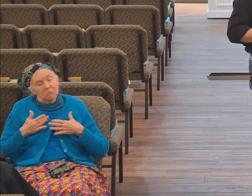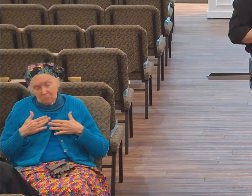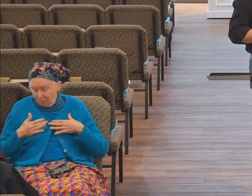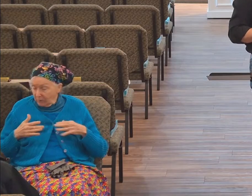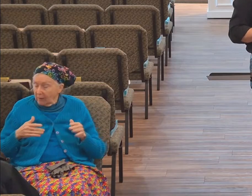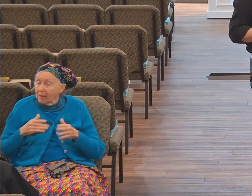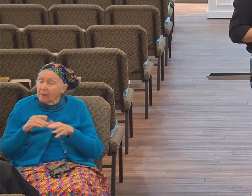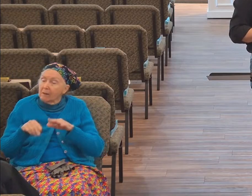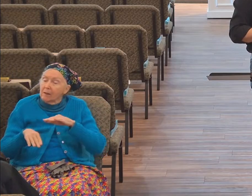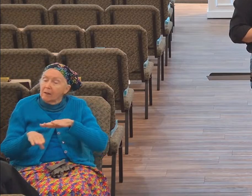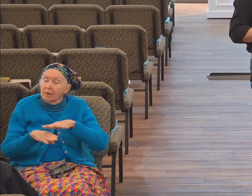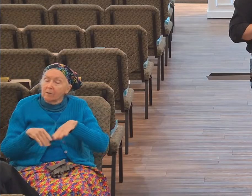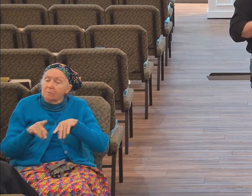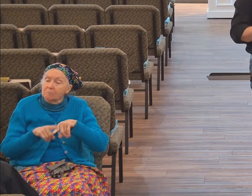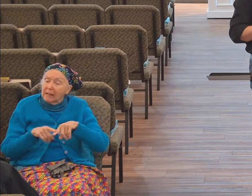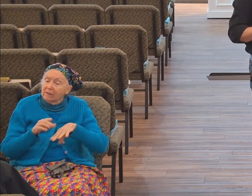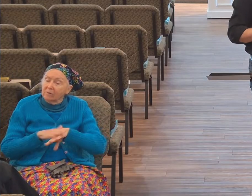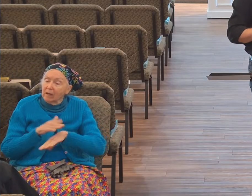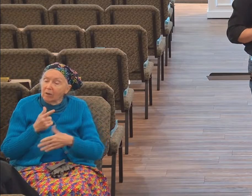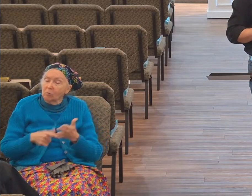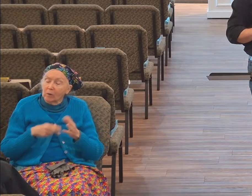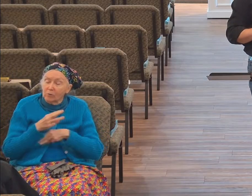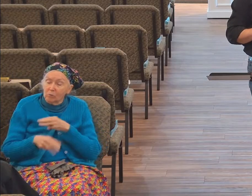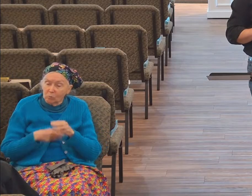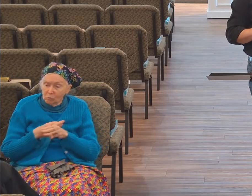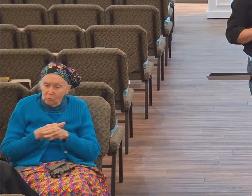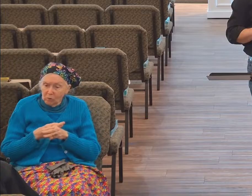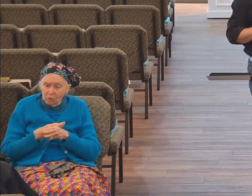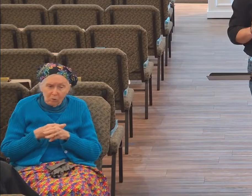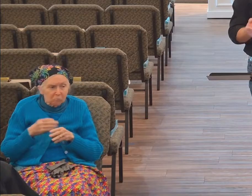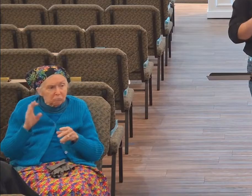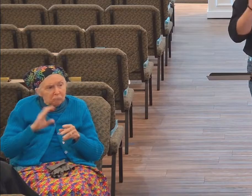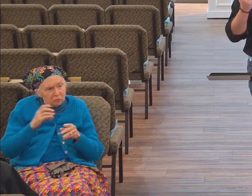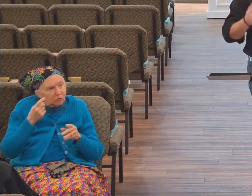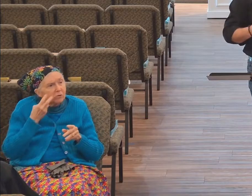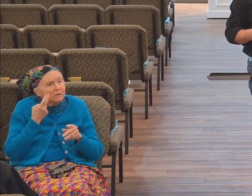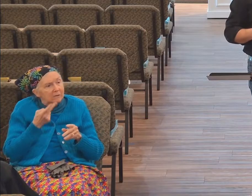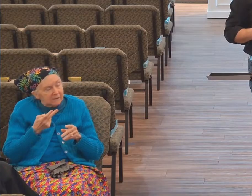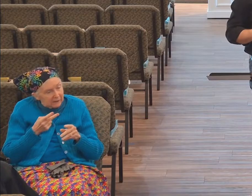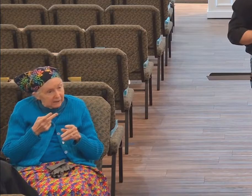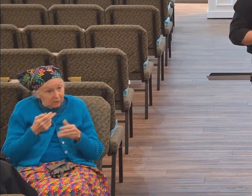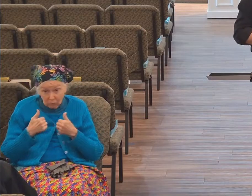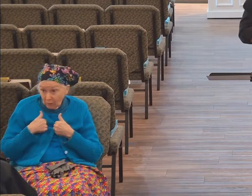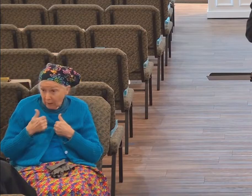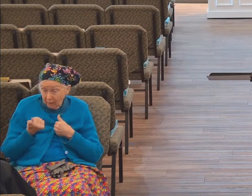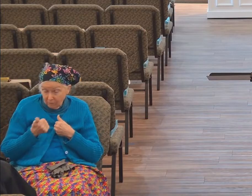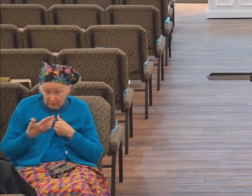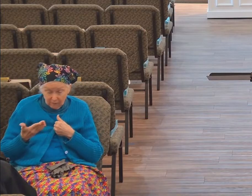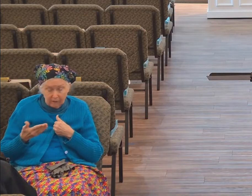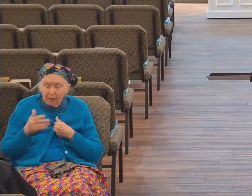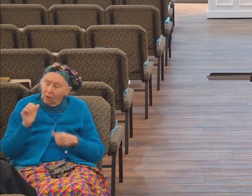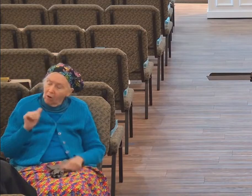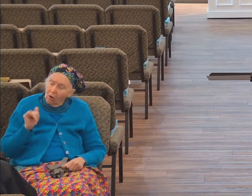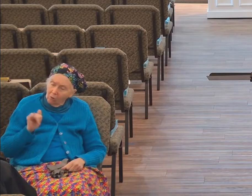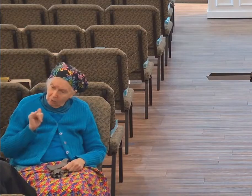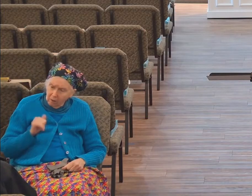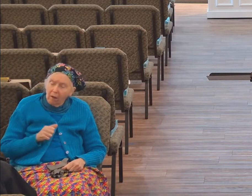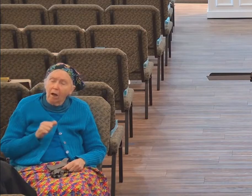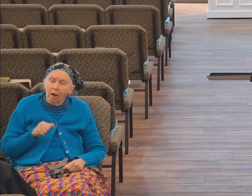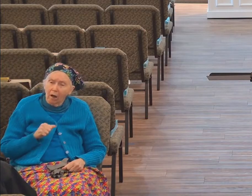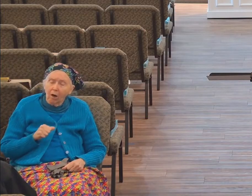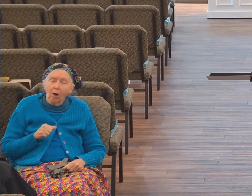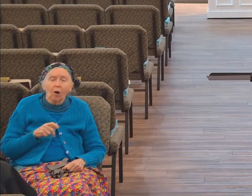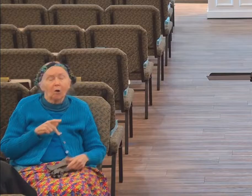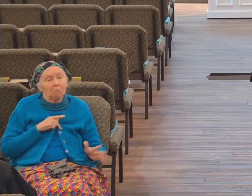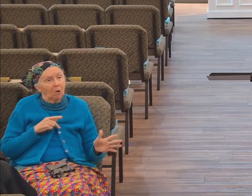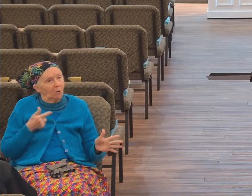for, does he have anything? Yeah, he talks about this in in other places where he's like, listen, you want to